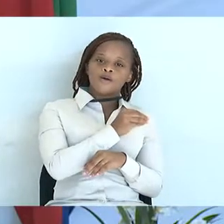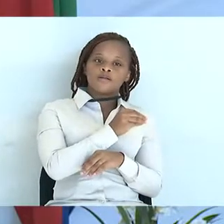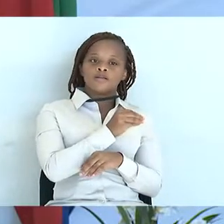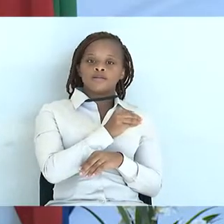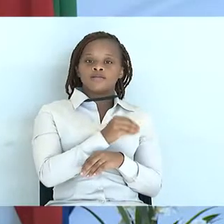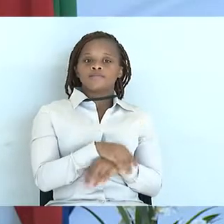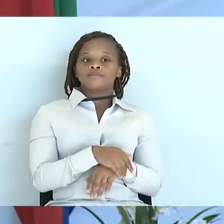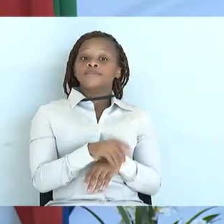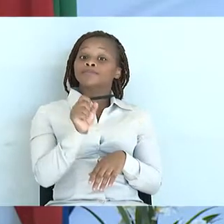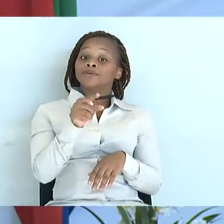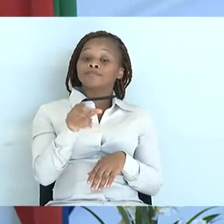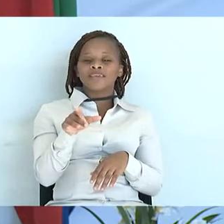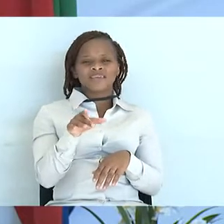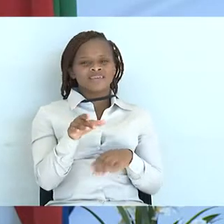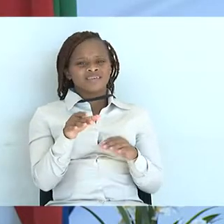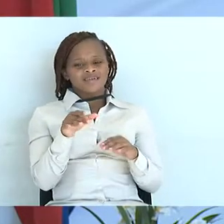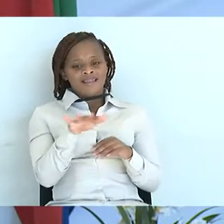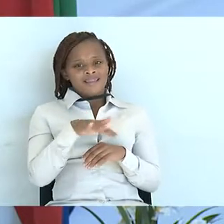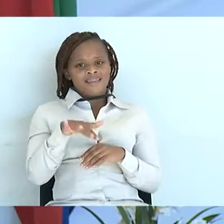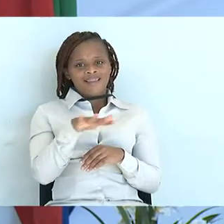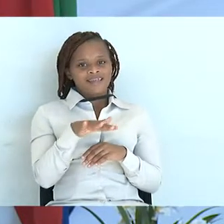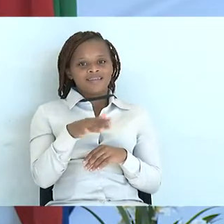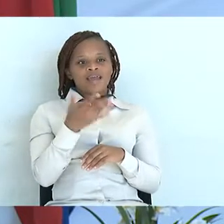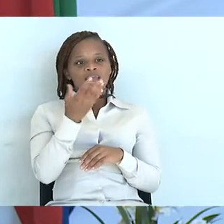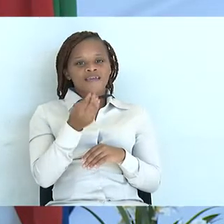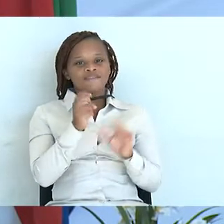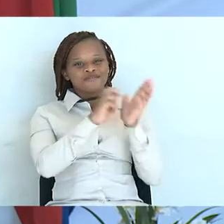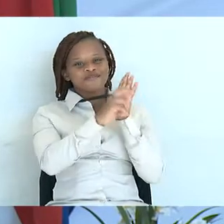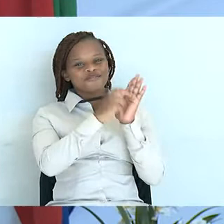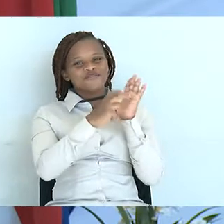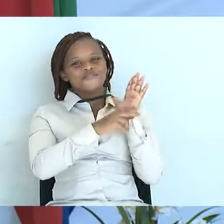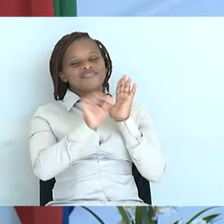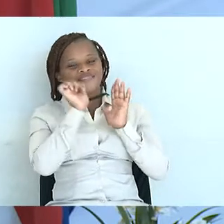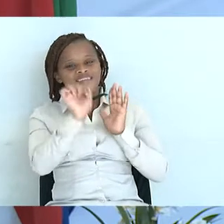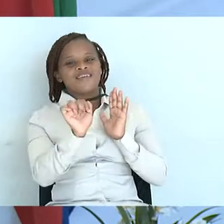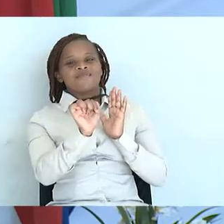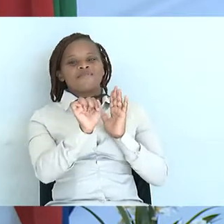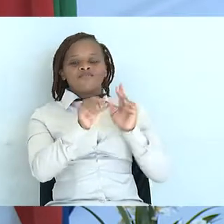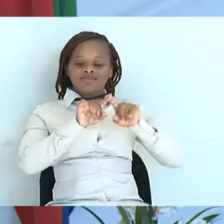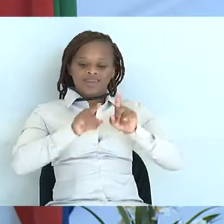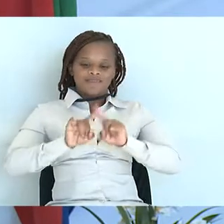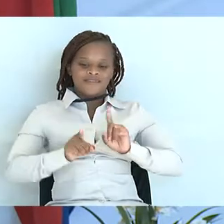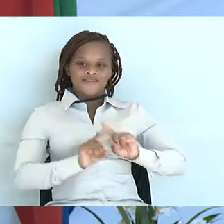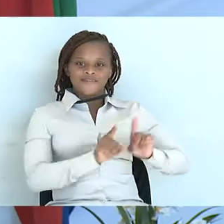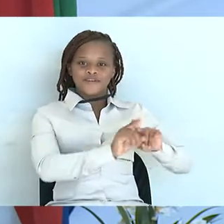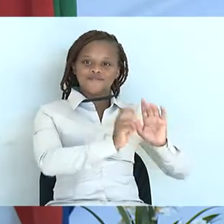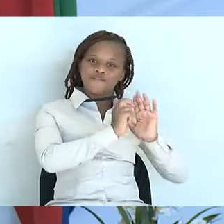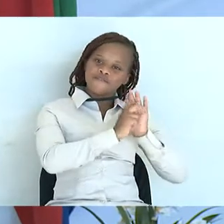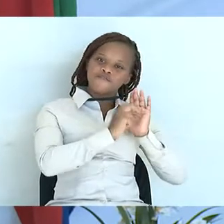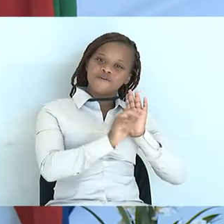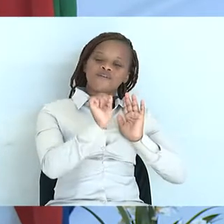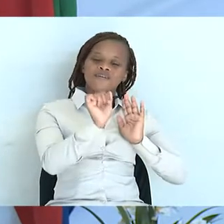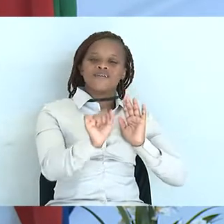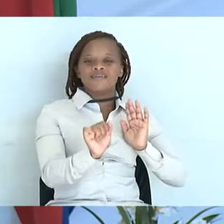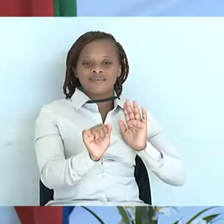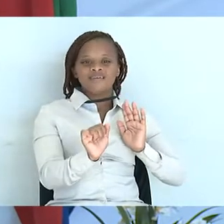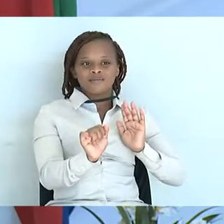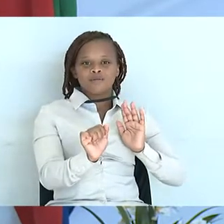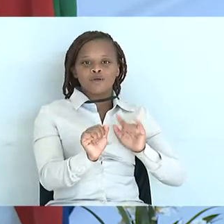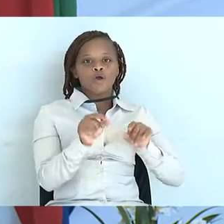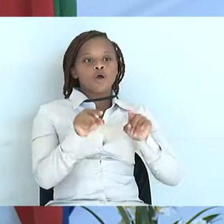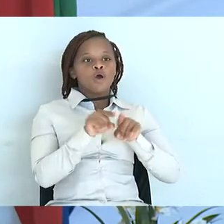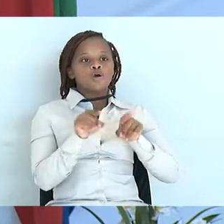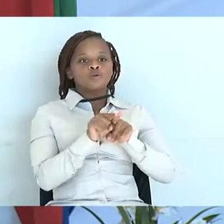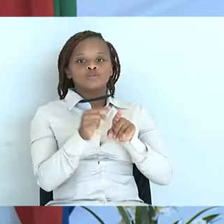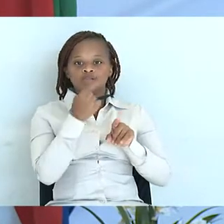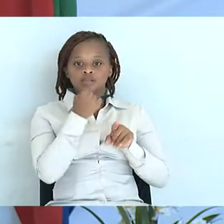land is a very tricky one. We say it's an advantage in the sense that that land, you don't have to buy it, it's in the